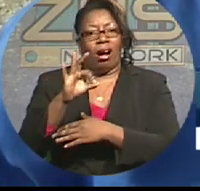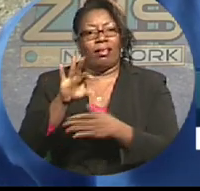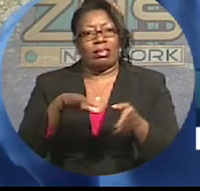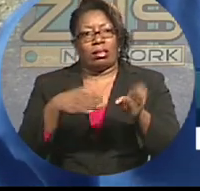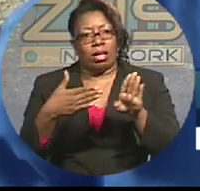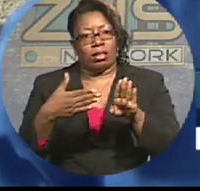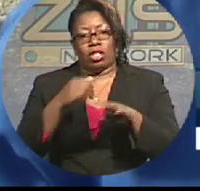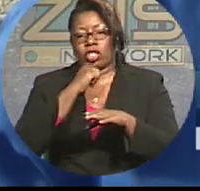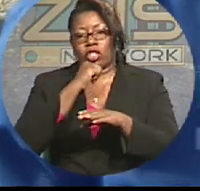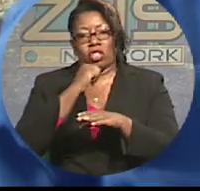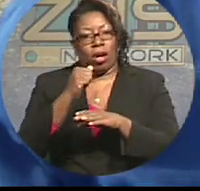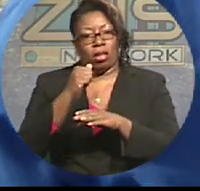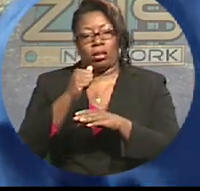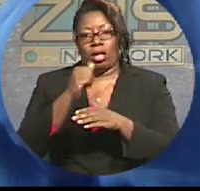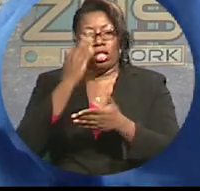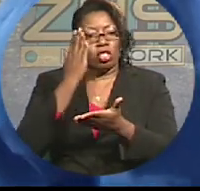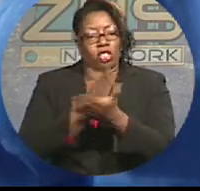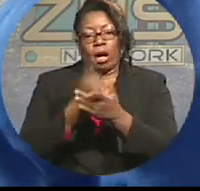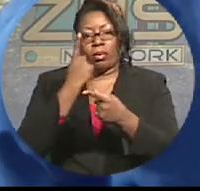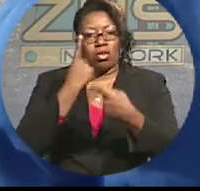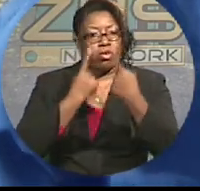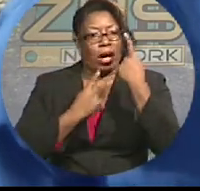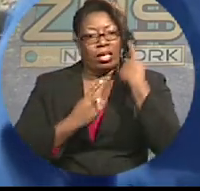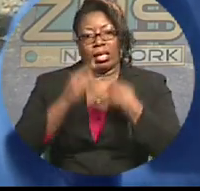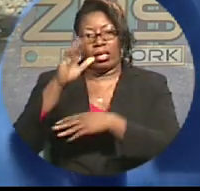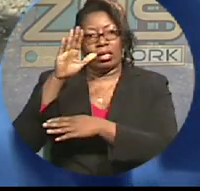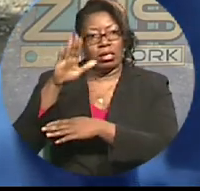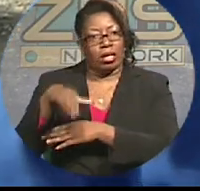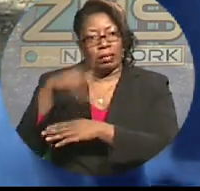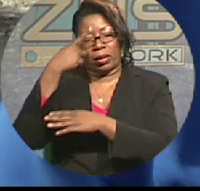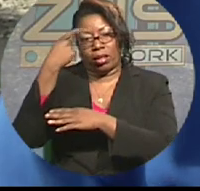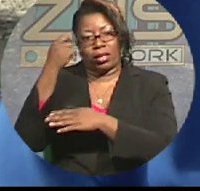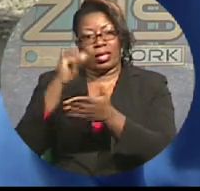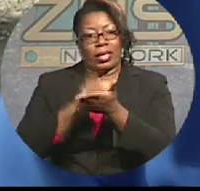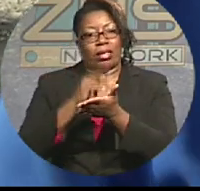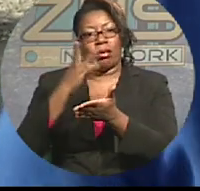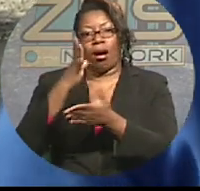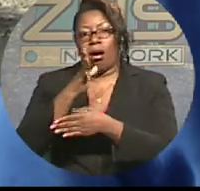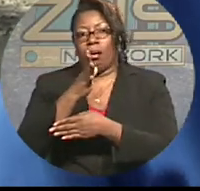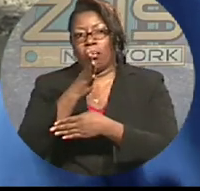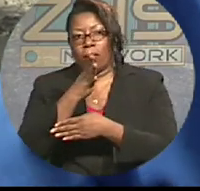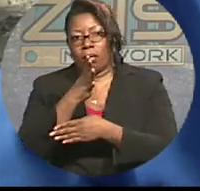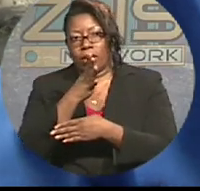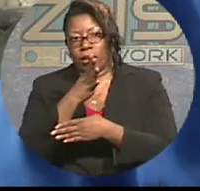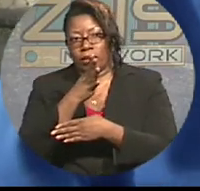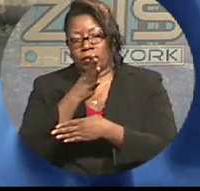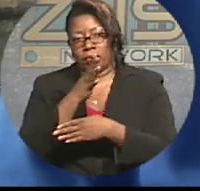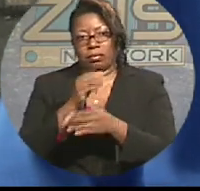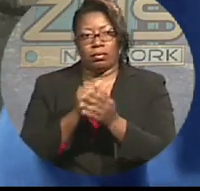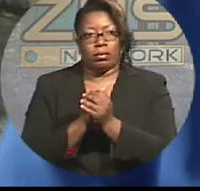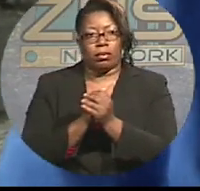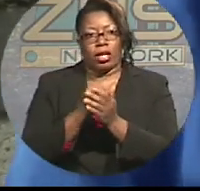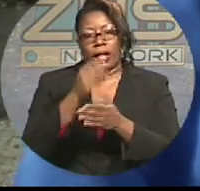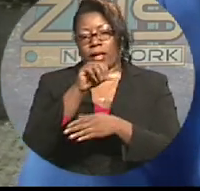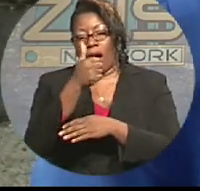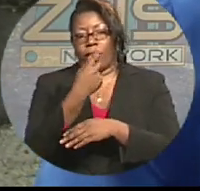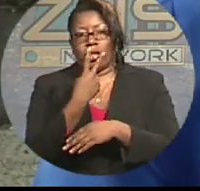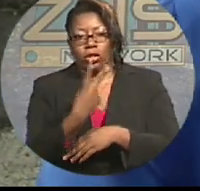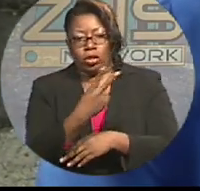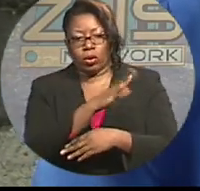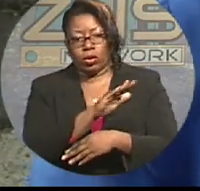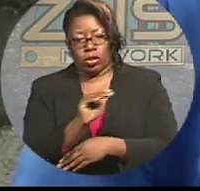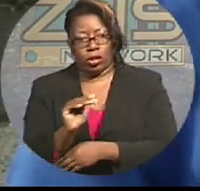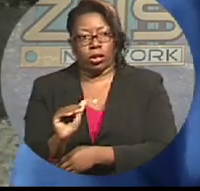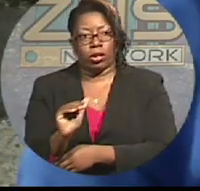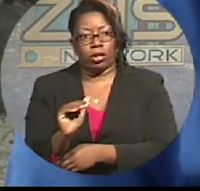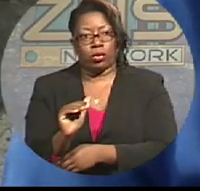stopped crying since because that's her mother, that was her heartstring. For the other two, I guess they're coping,